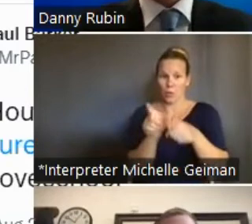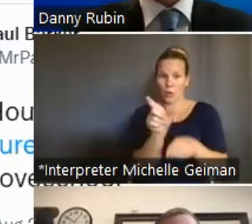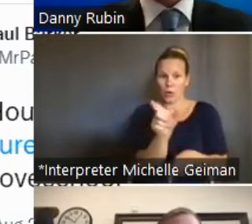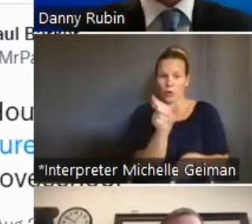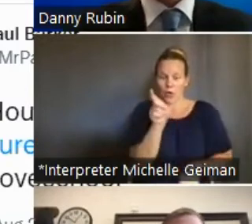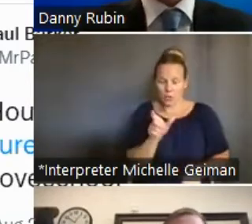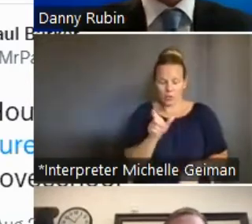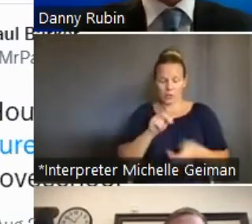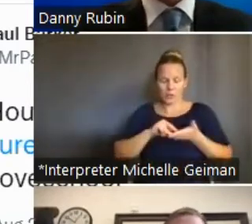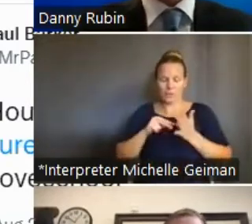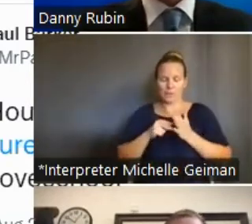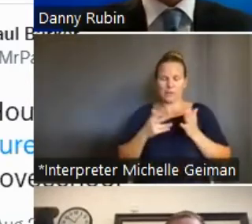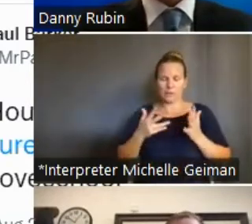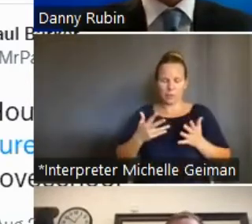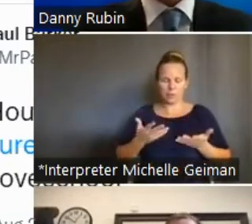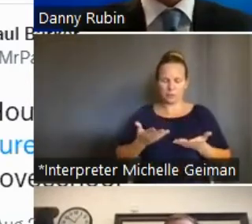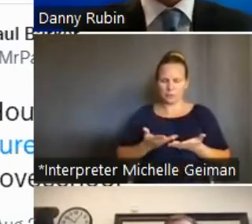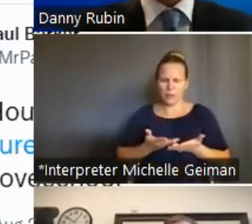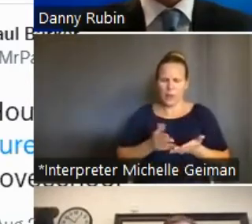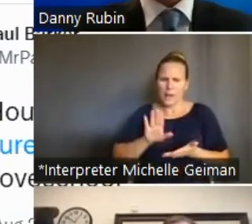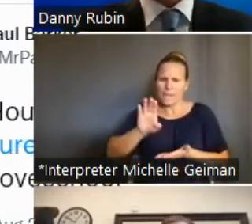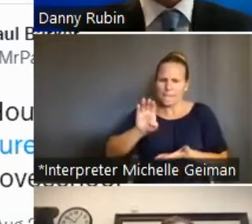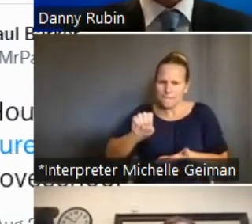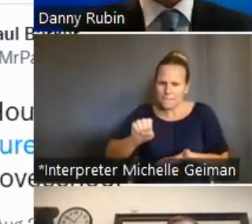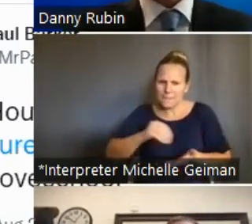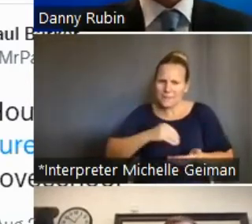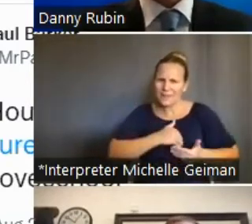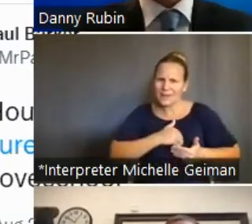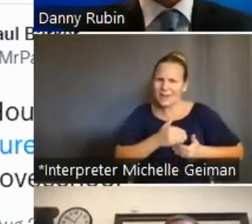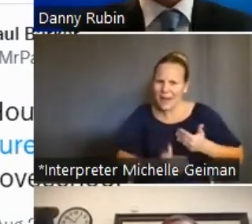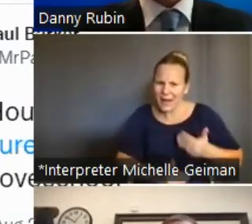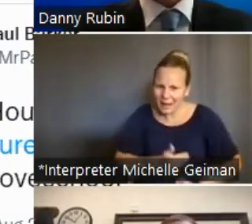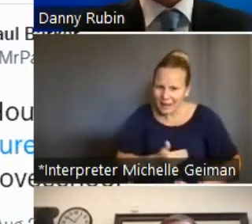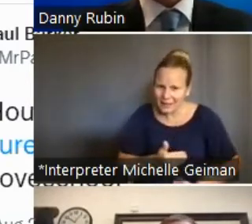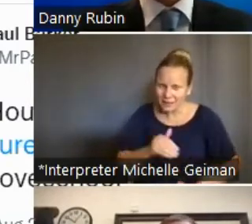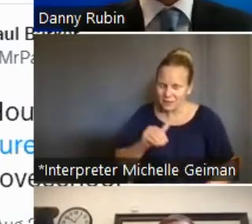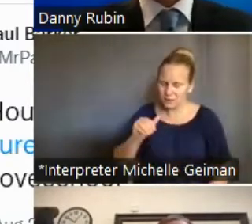me. But it's something that we're trying to connect the students with their local